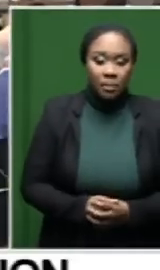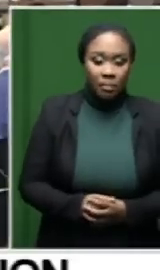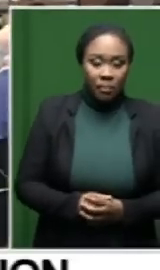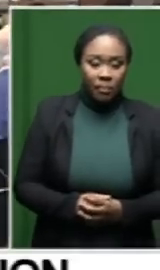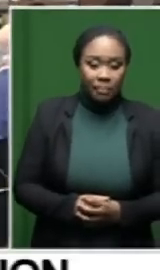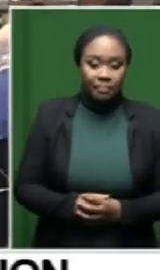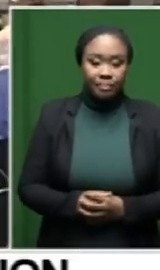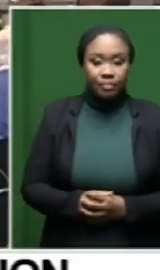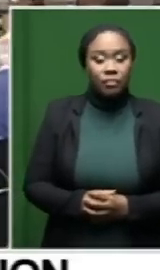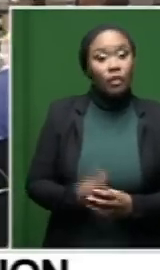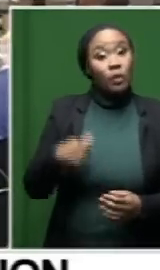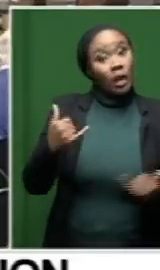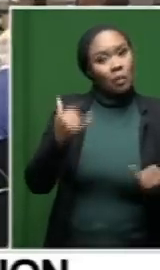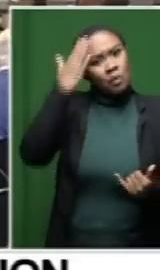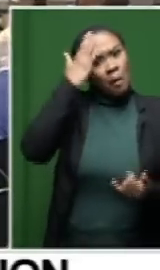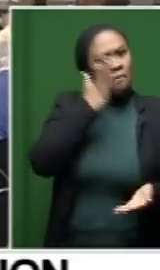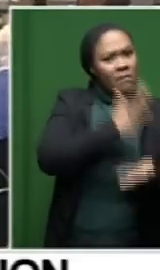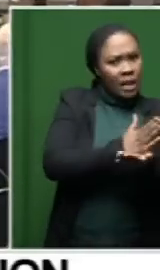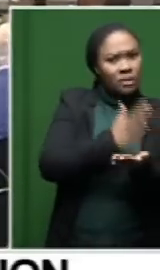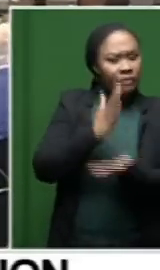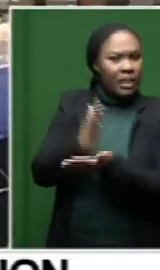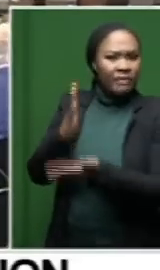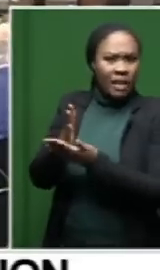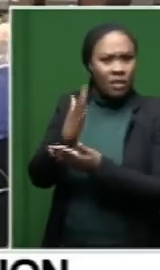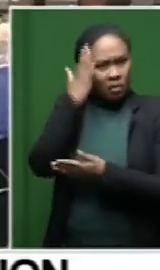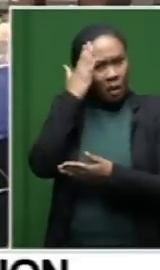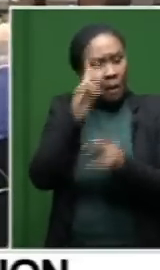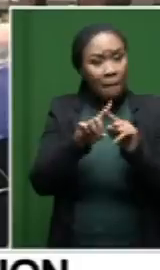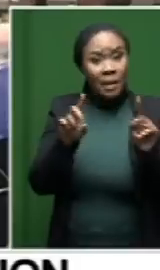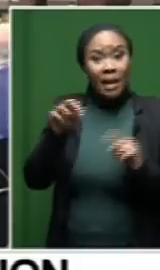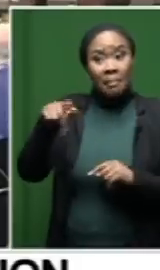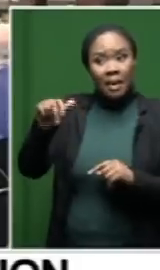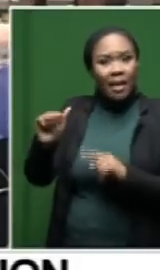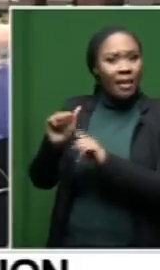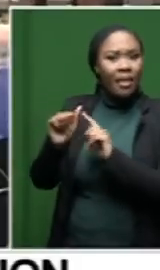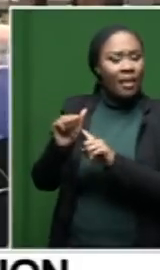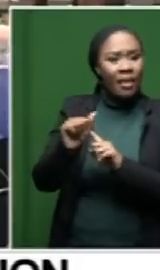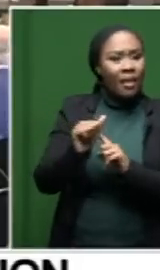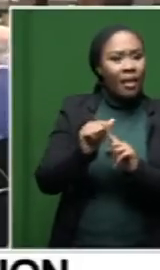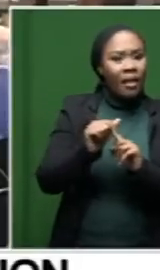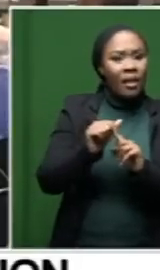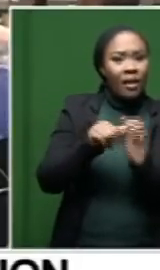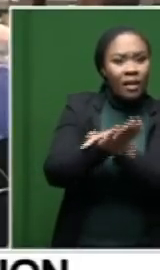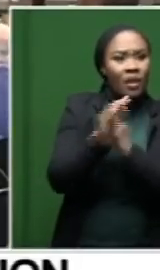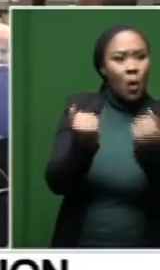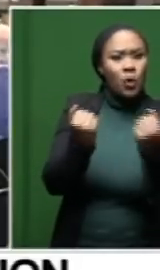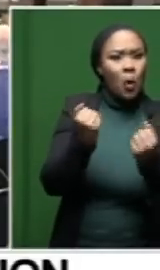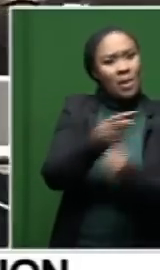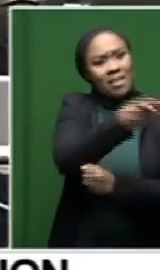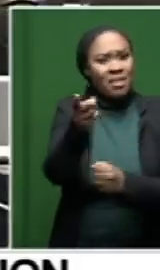the facts, but again, people are mischievous when they say, well, why is the NPA not prosecuted? These are not cases that